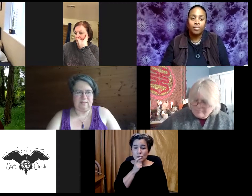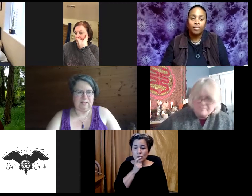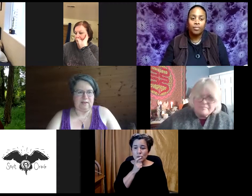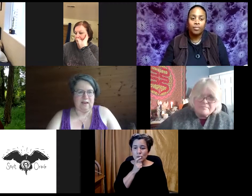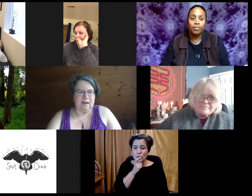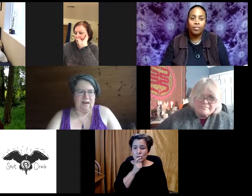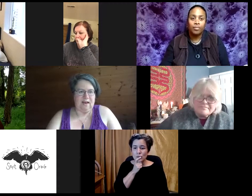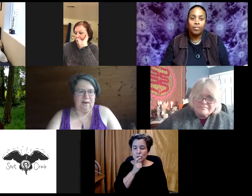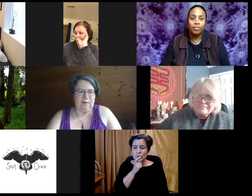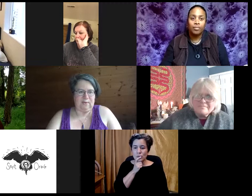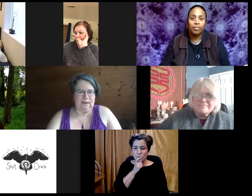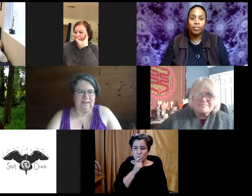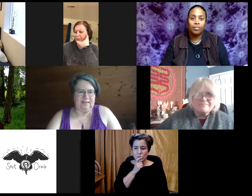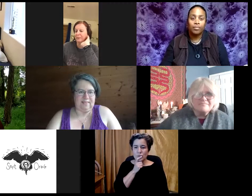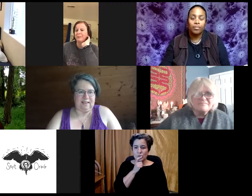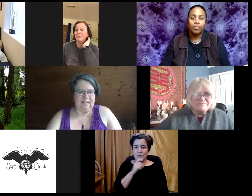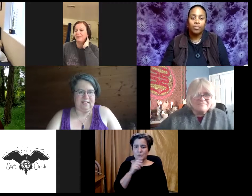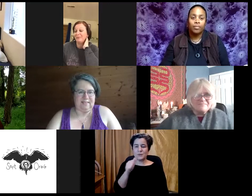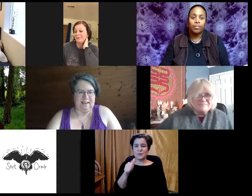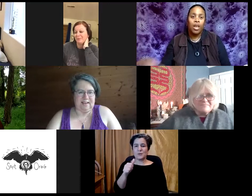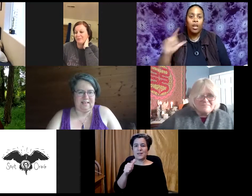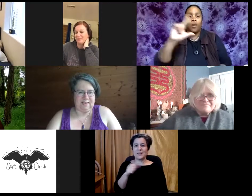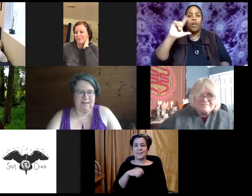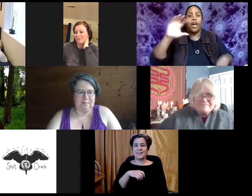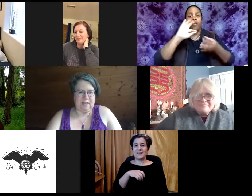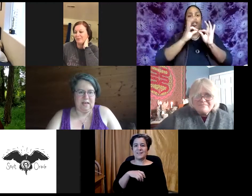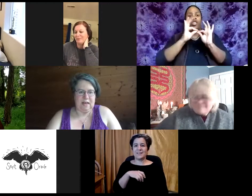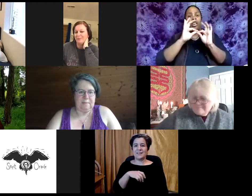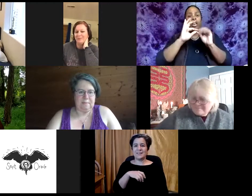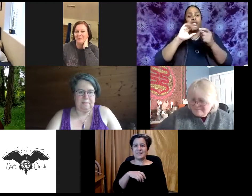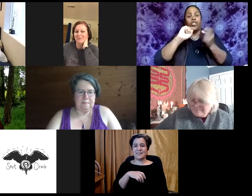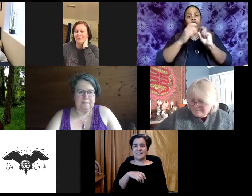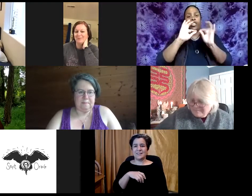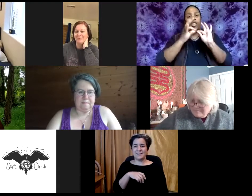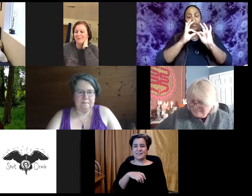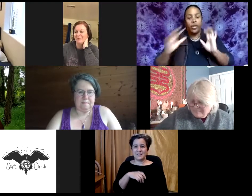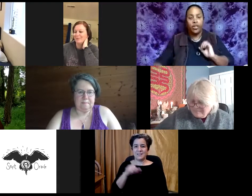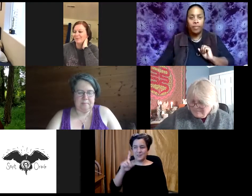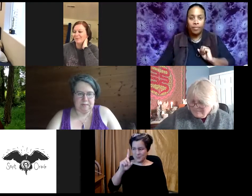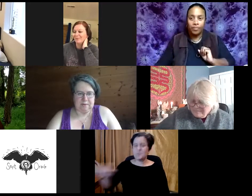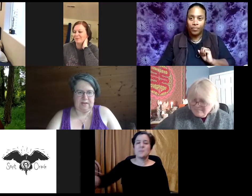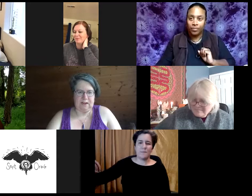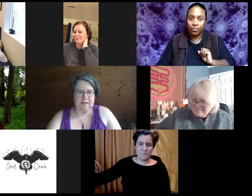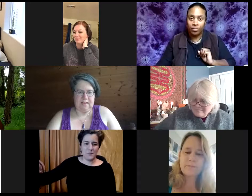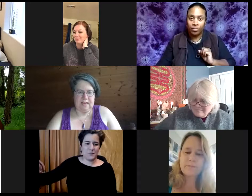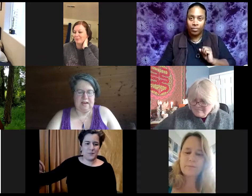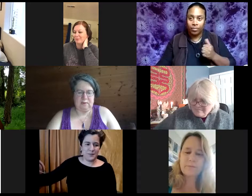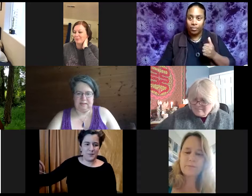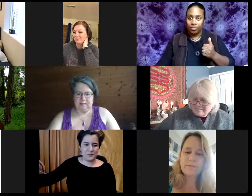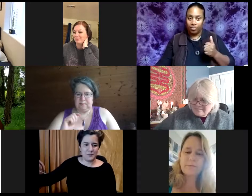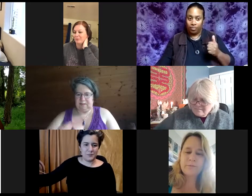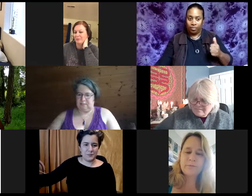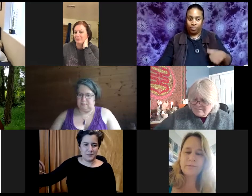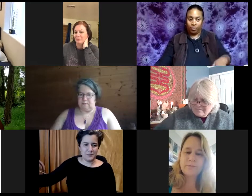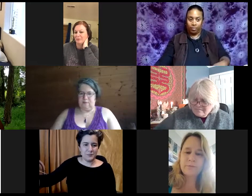I know this person. Yeah, I'm here. Oh, great. All right. All right. Come on. We're going to change interpreters. Okay, great. And I want to